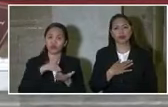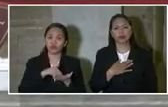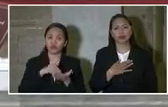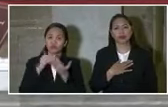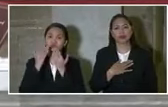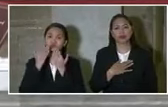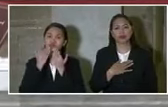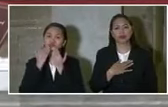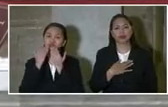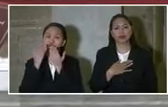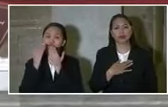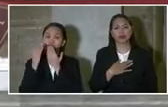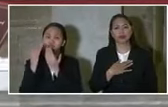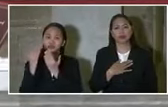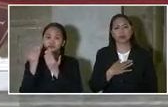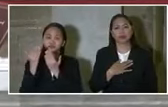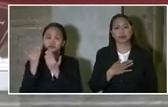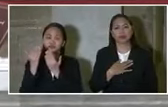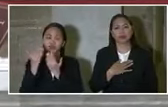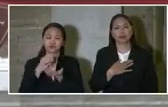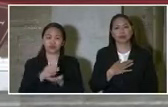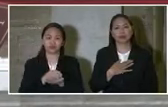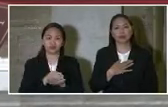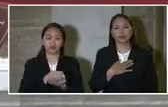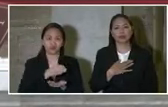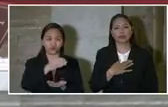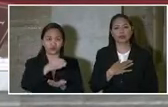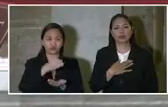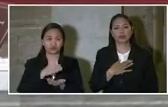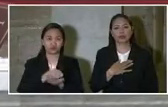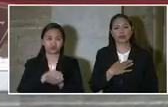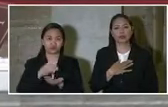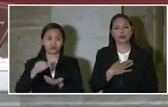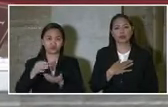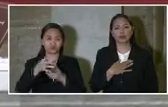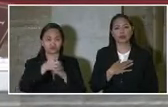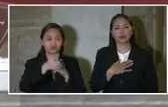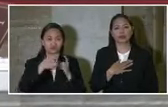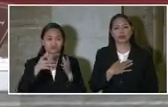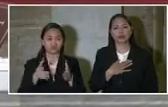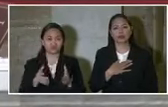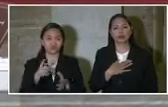giving thanks, he gave it to his disciples, saying,